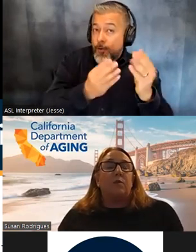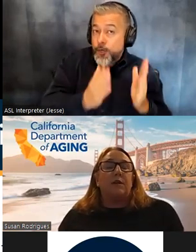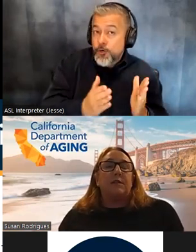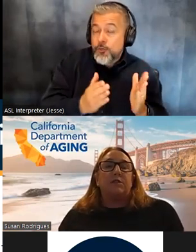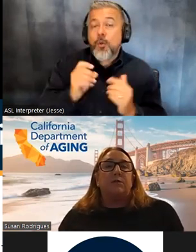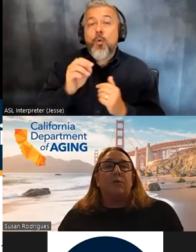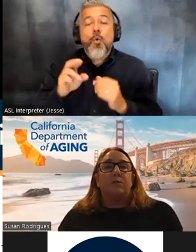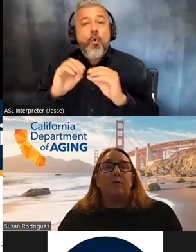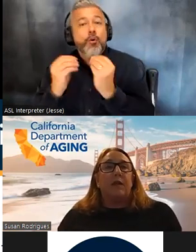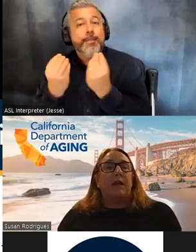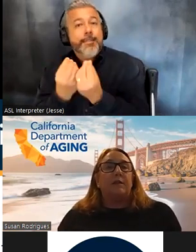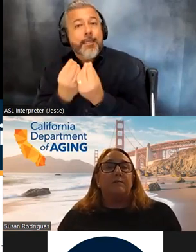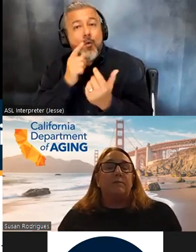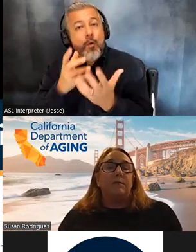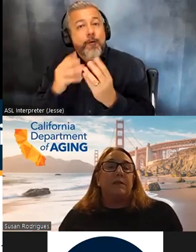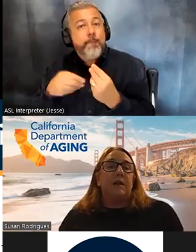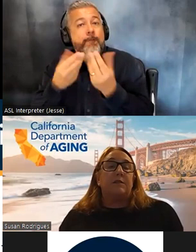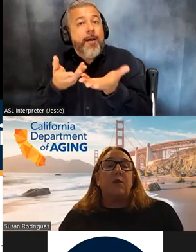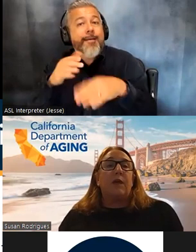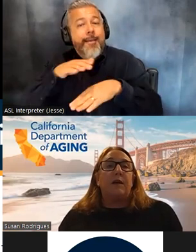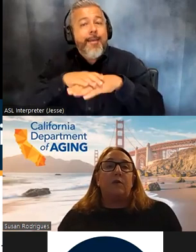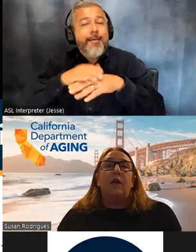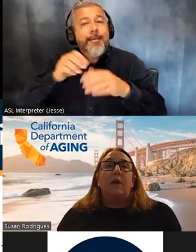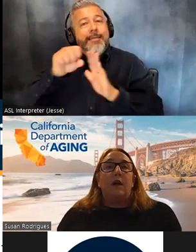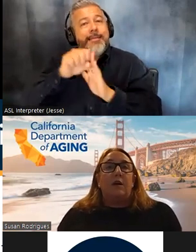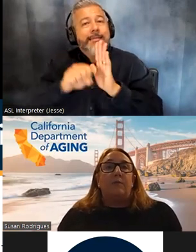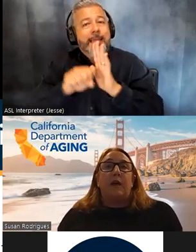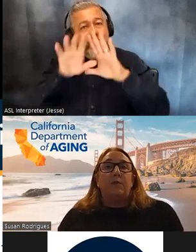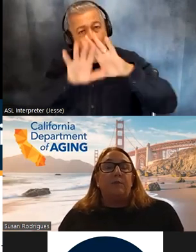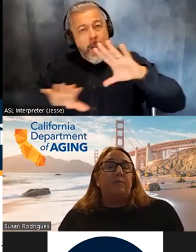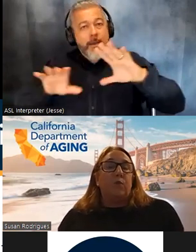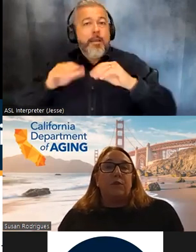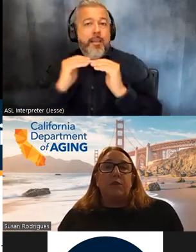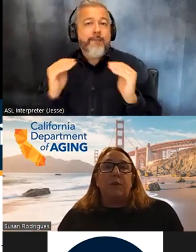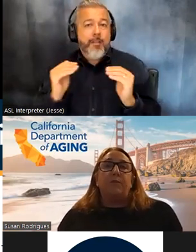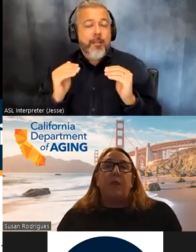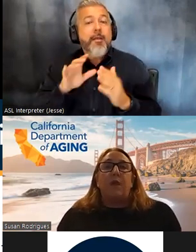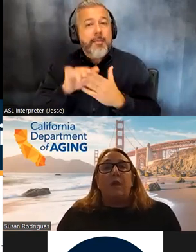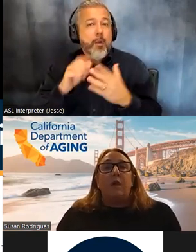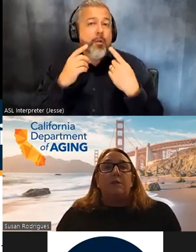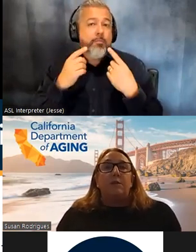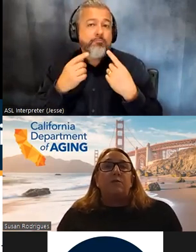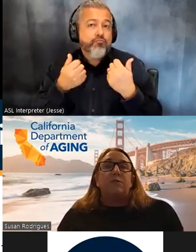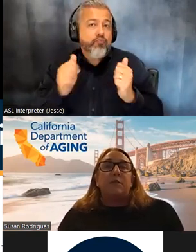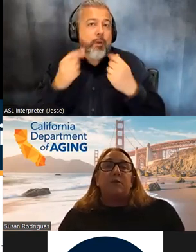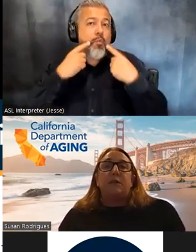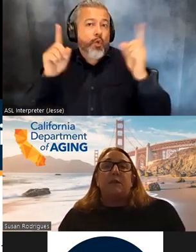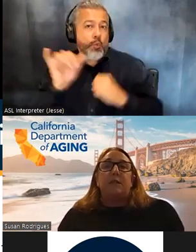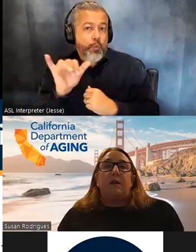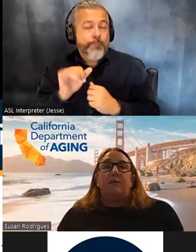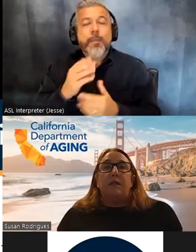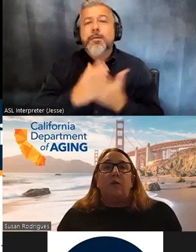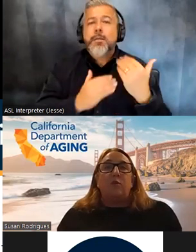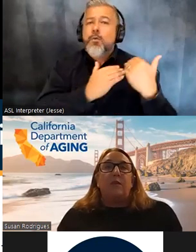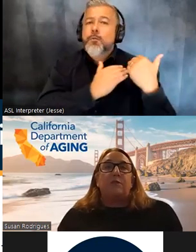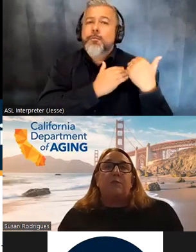an organization that would want to provide it at a statewide level, that would work too. Some of the responsibilities